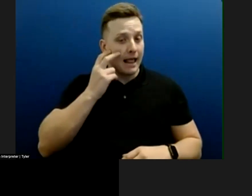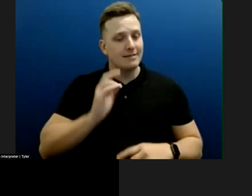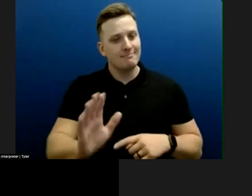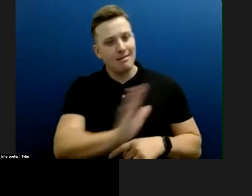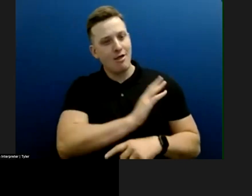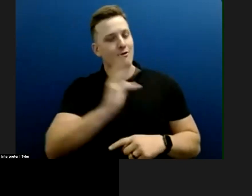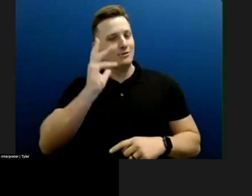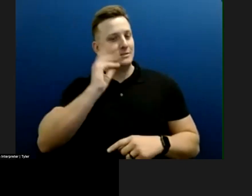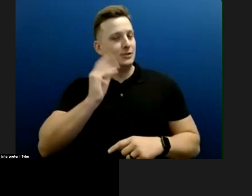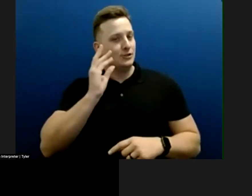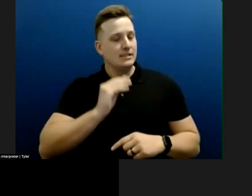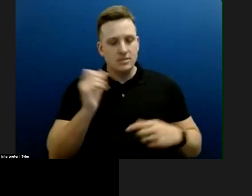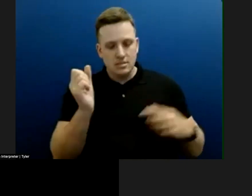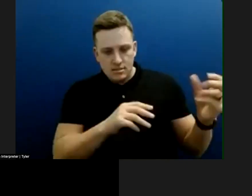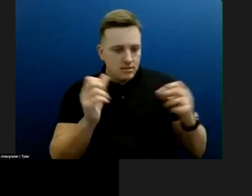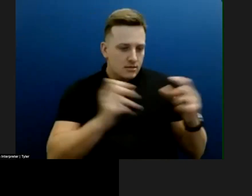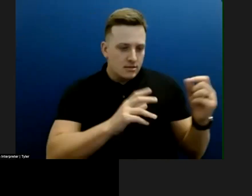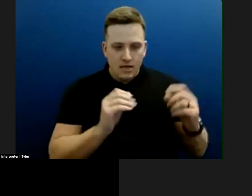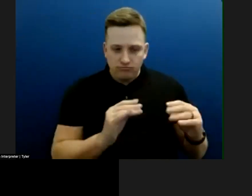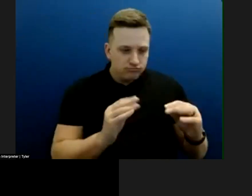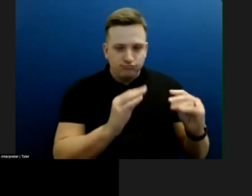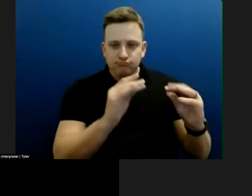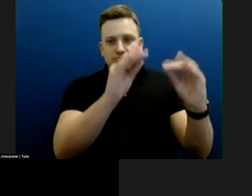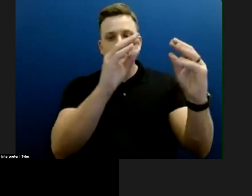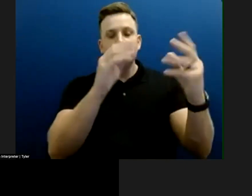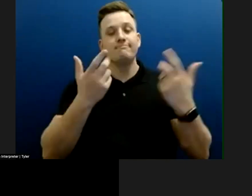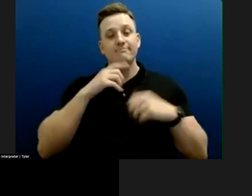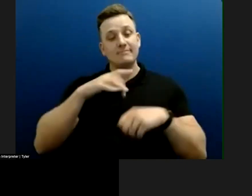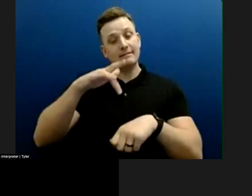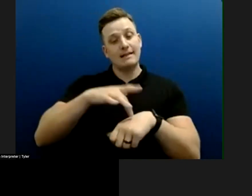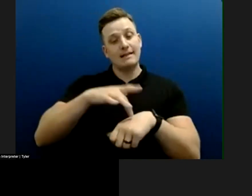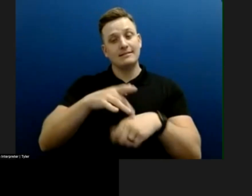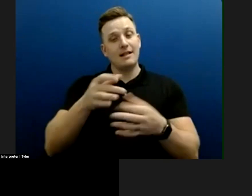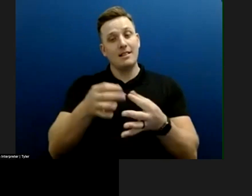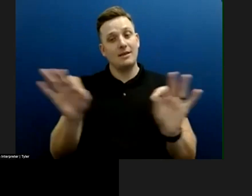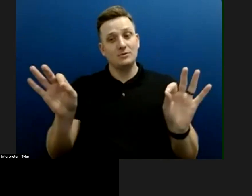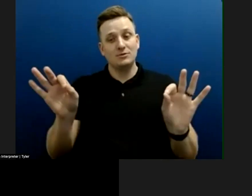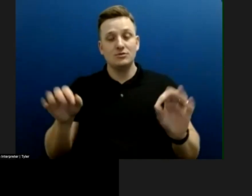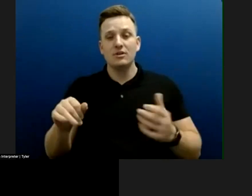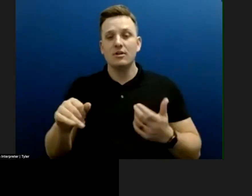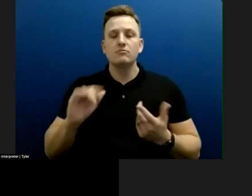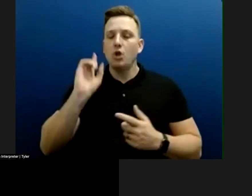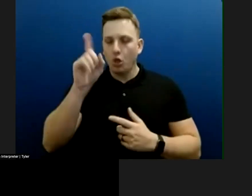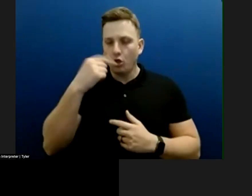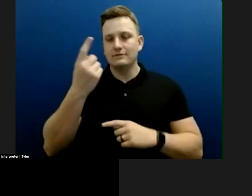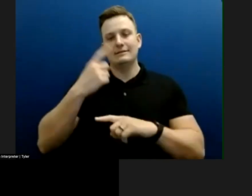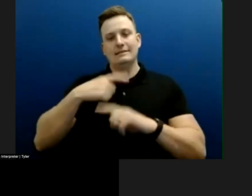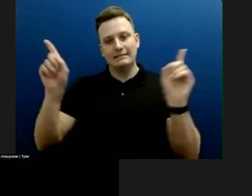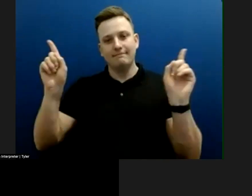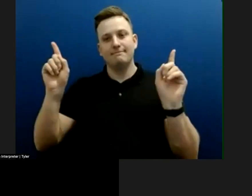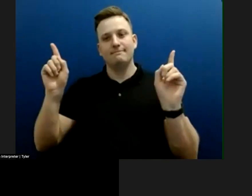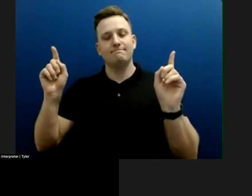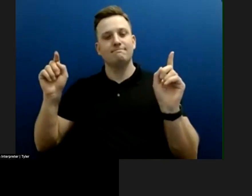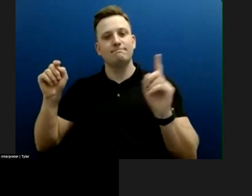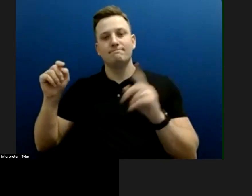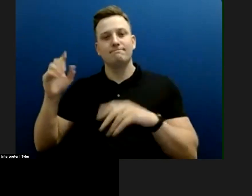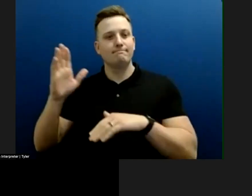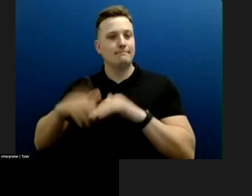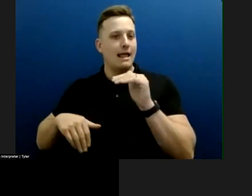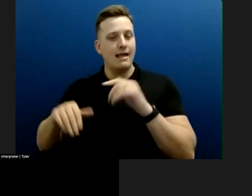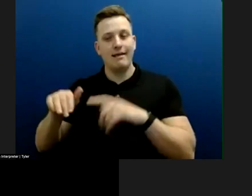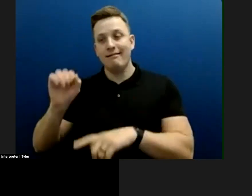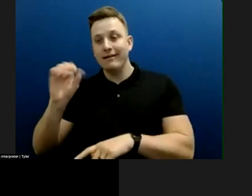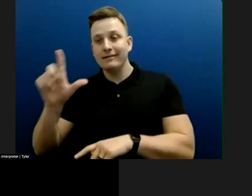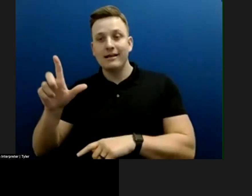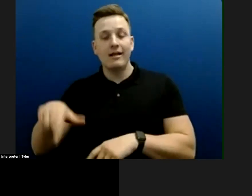and pro-tactile tactile language will look as different from ASL